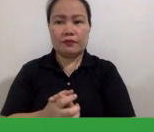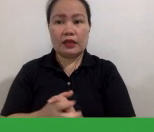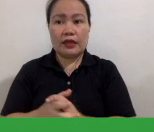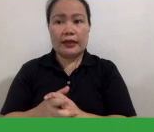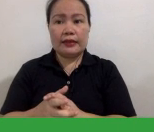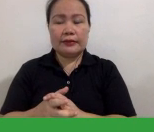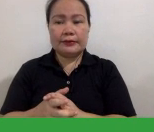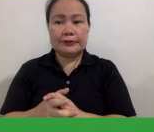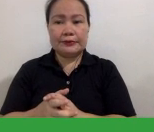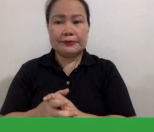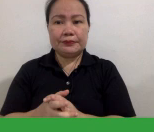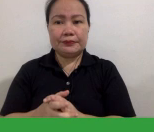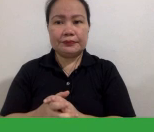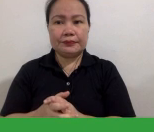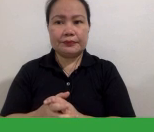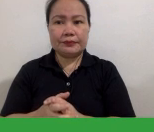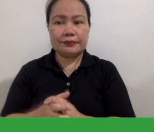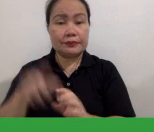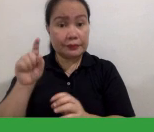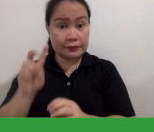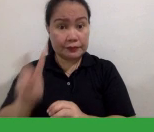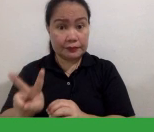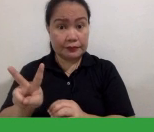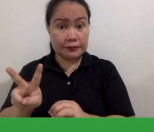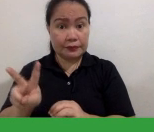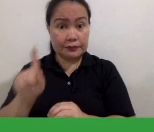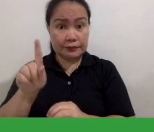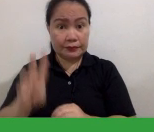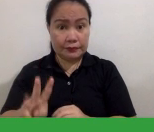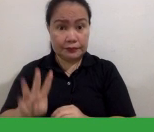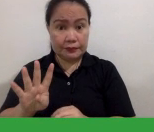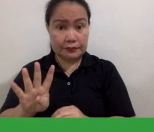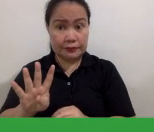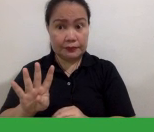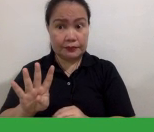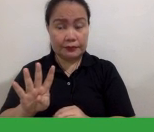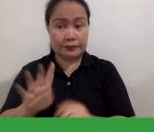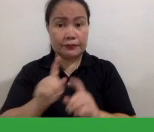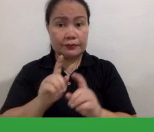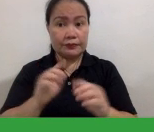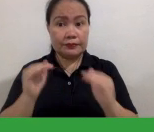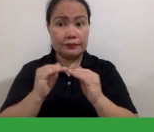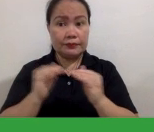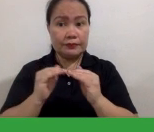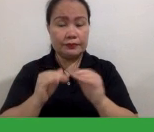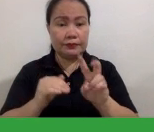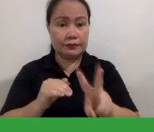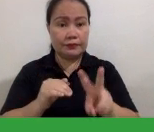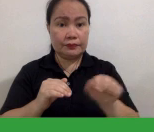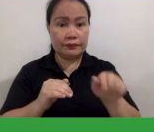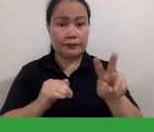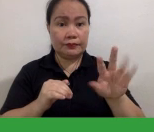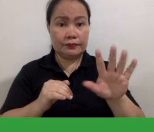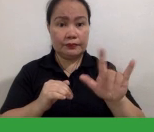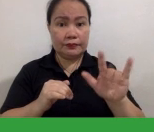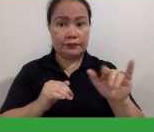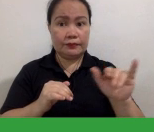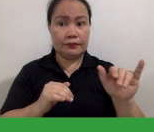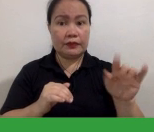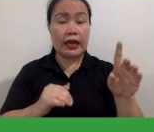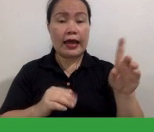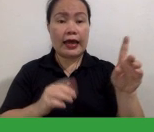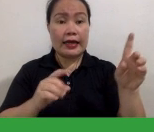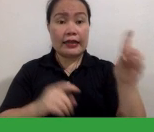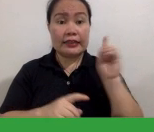2.25. Okay? So, 2 and 1/4 is equivalent to 2.25